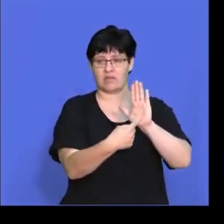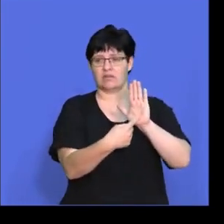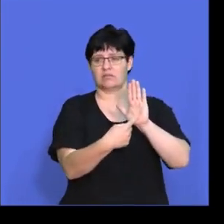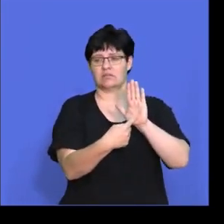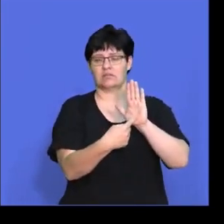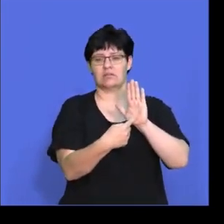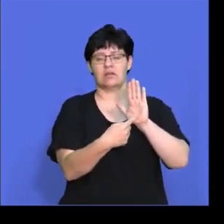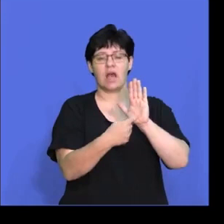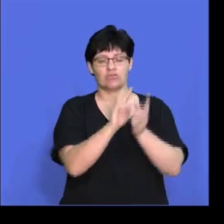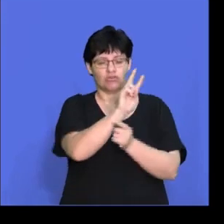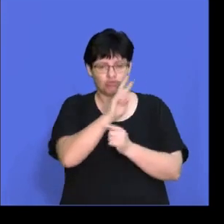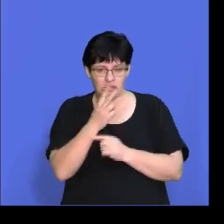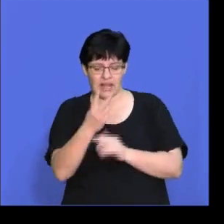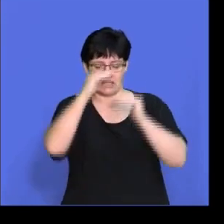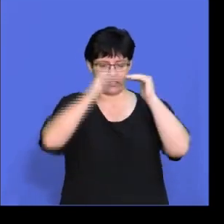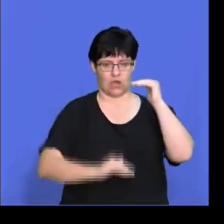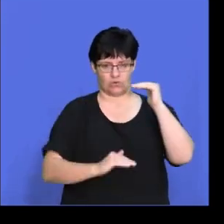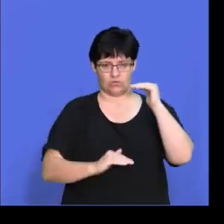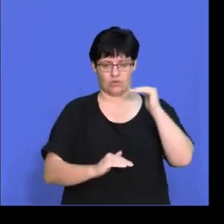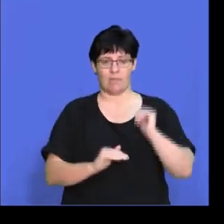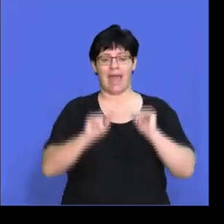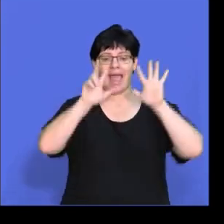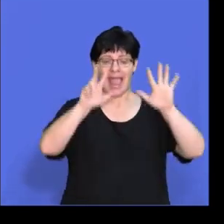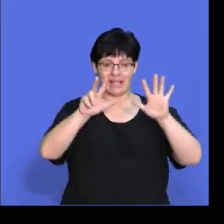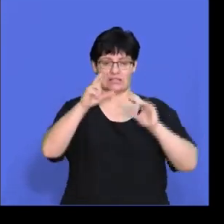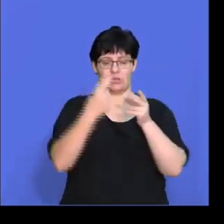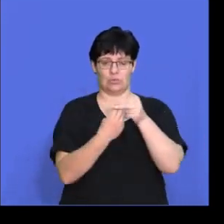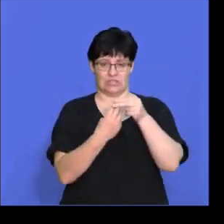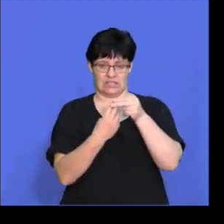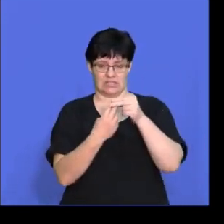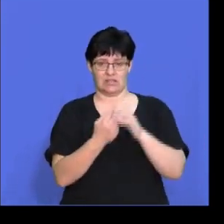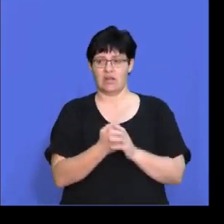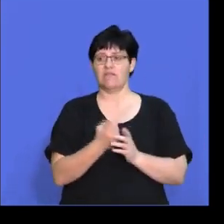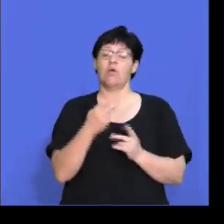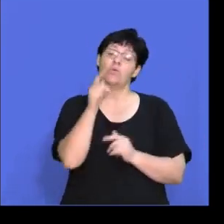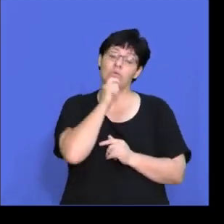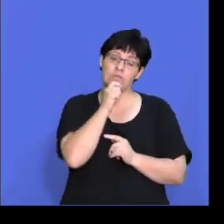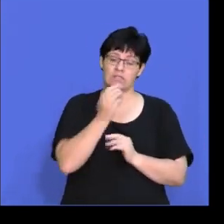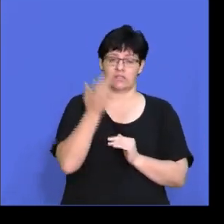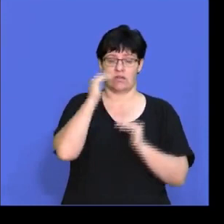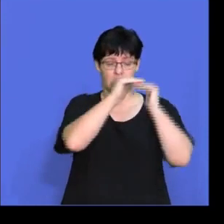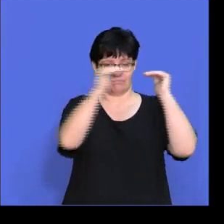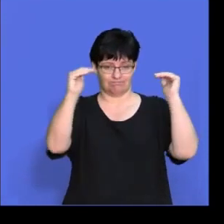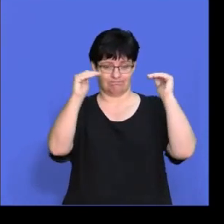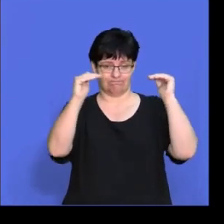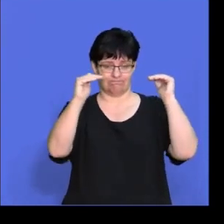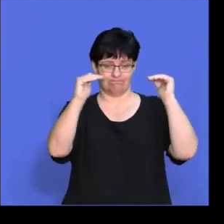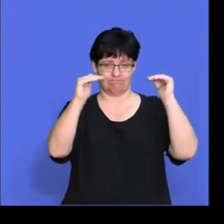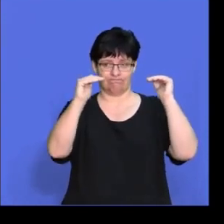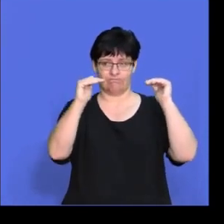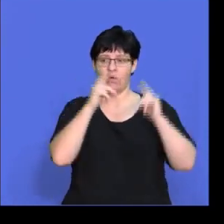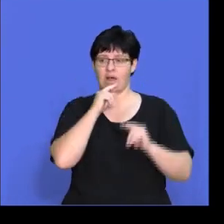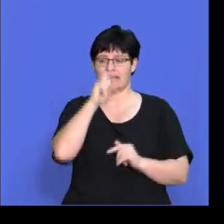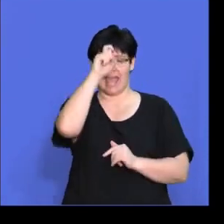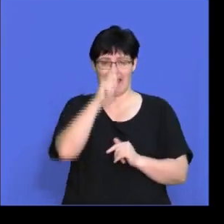been translated downwards by 8 units. So it used to have a horizontal asymptote that was